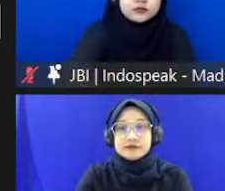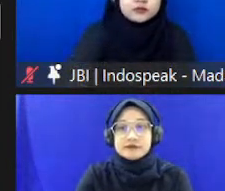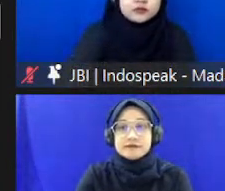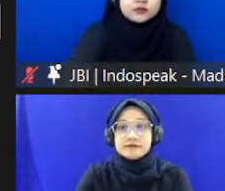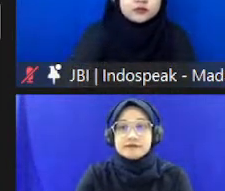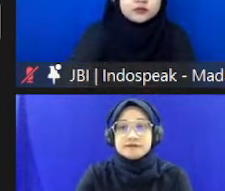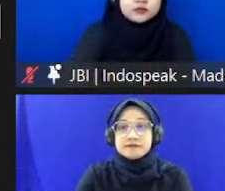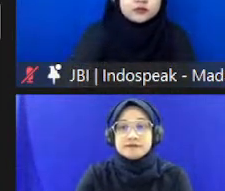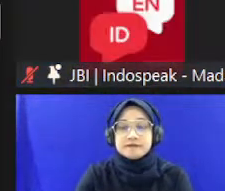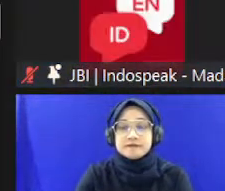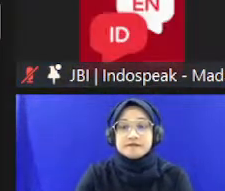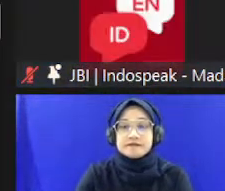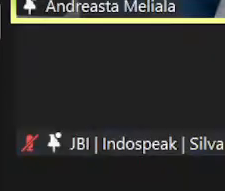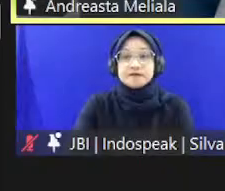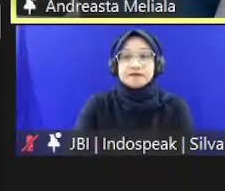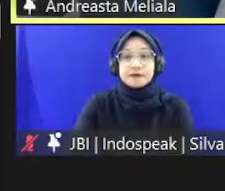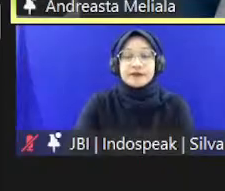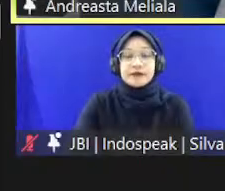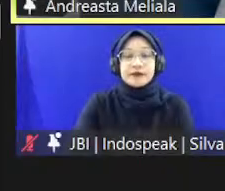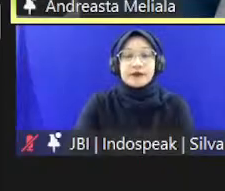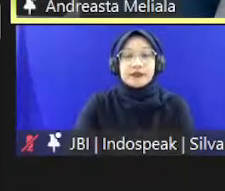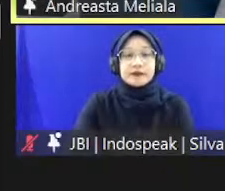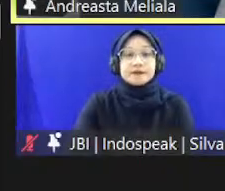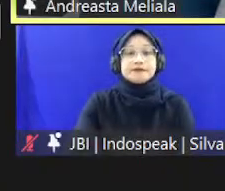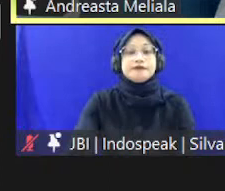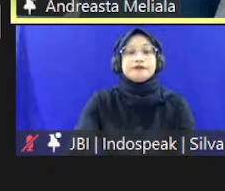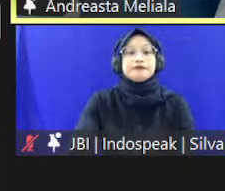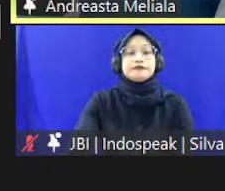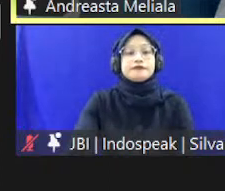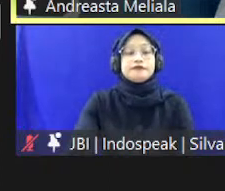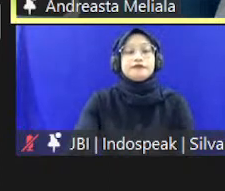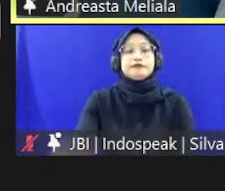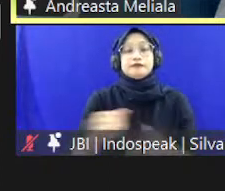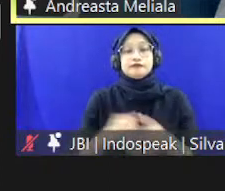investment is quite also high. But